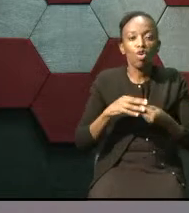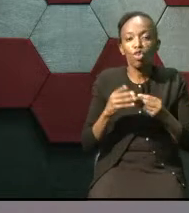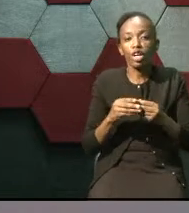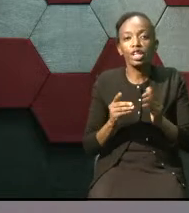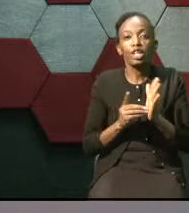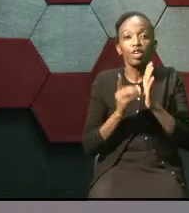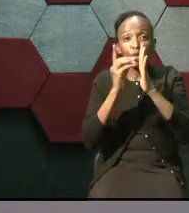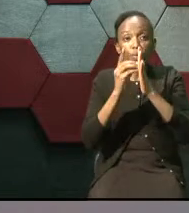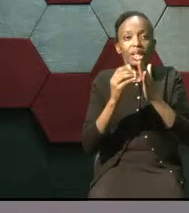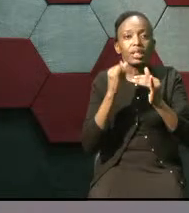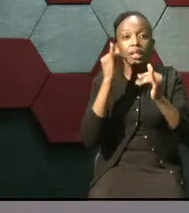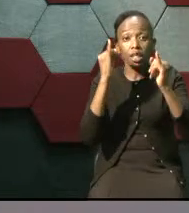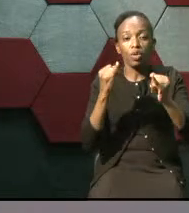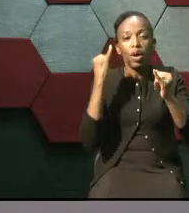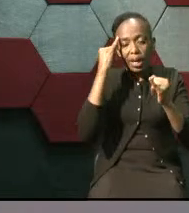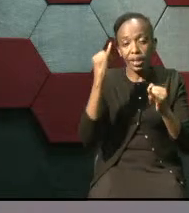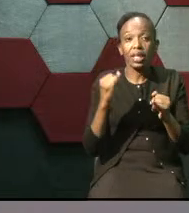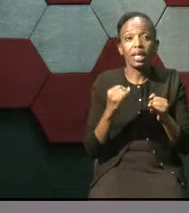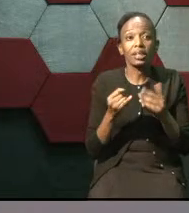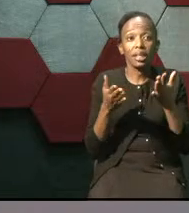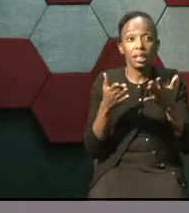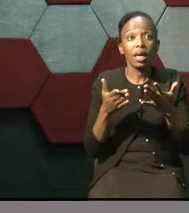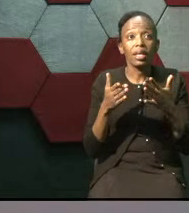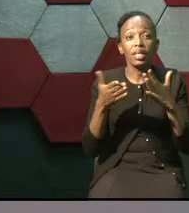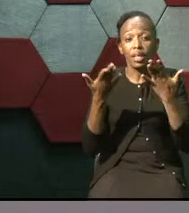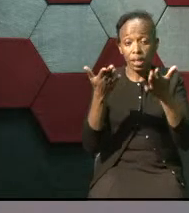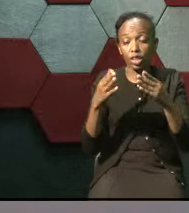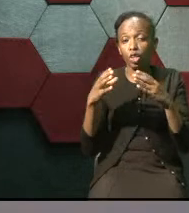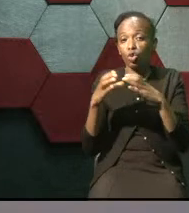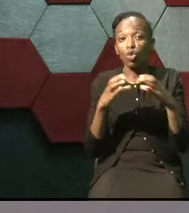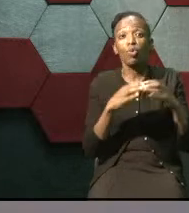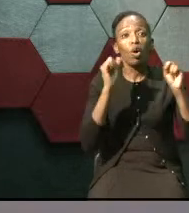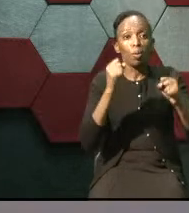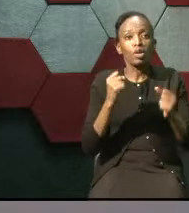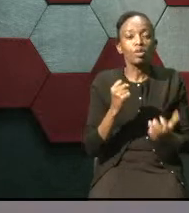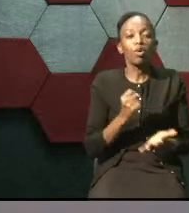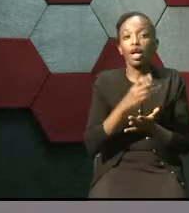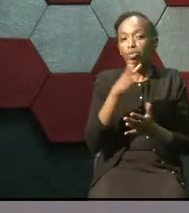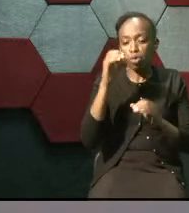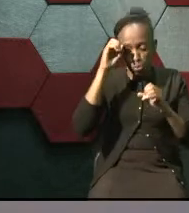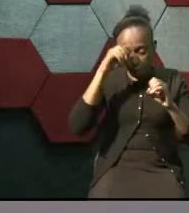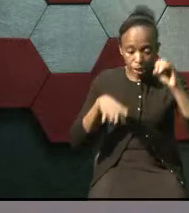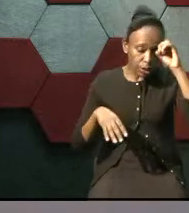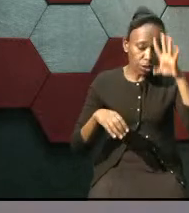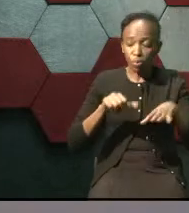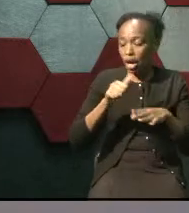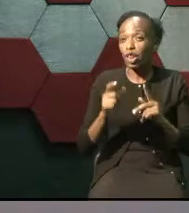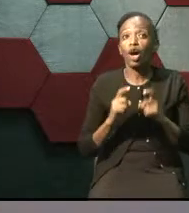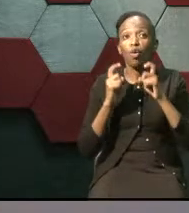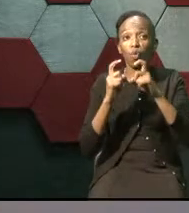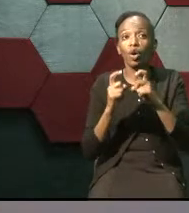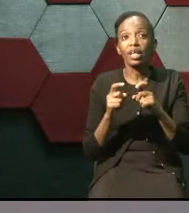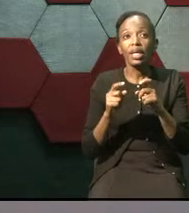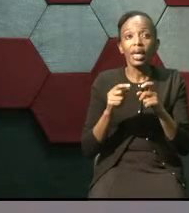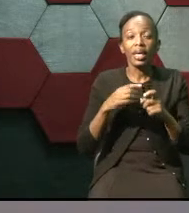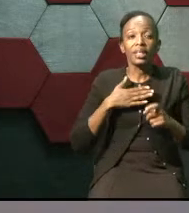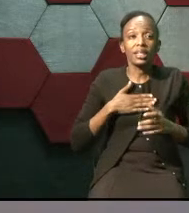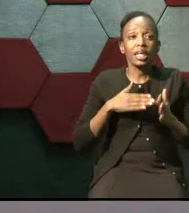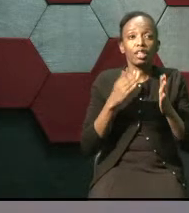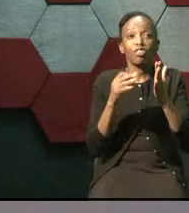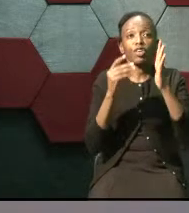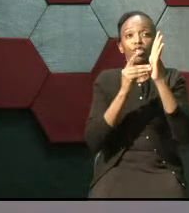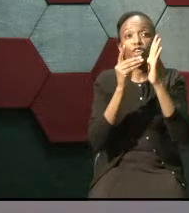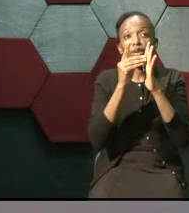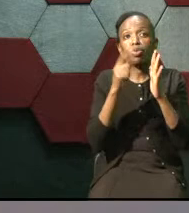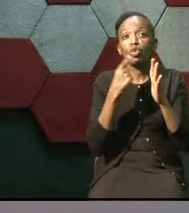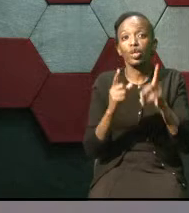develop new ideas, right, around these categories. They can help you brainstorm. Our next award is the Science for Development Award, who